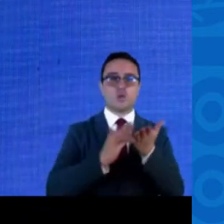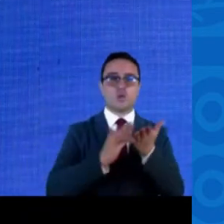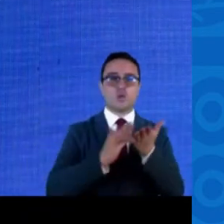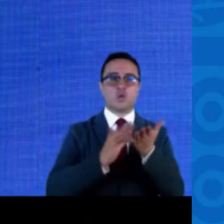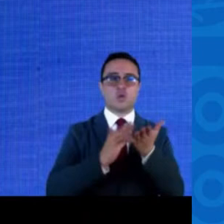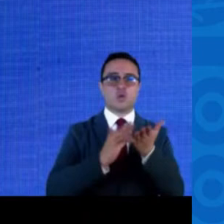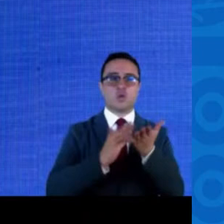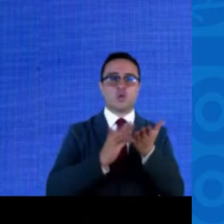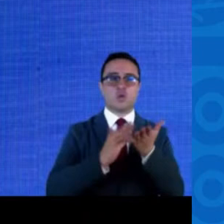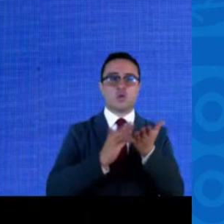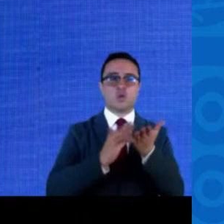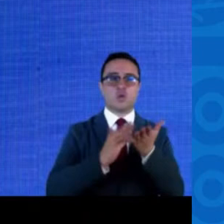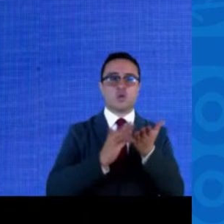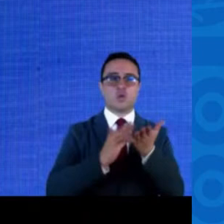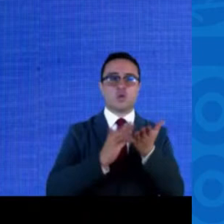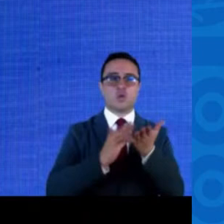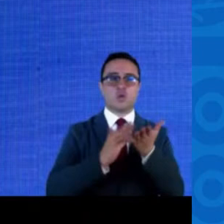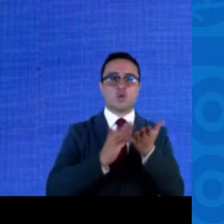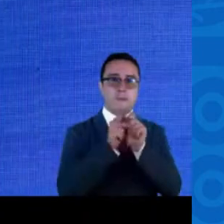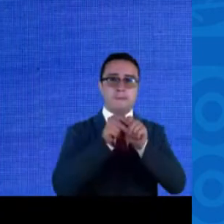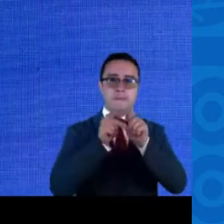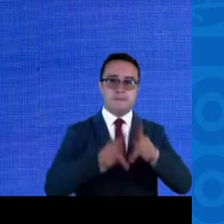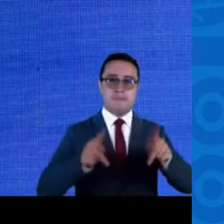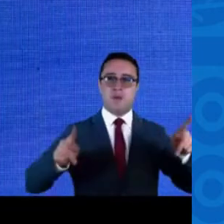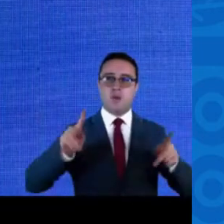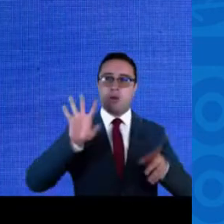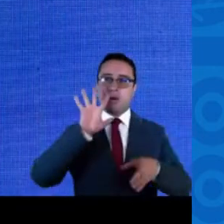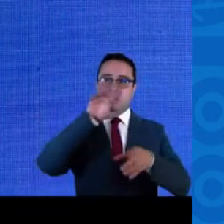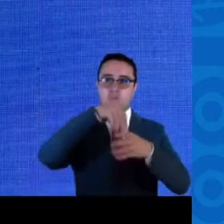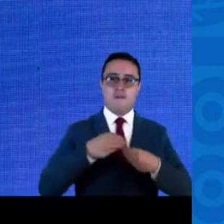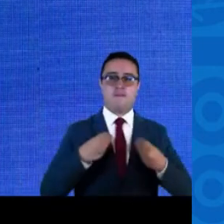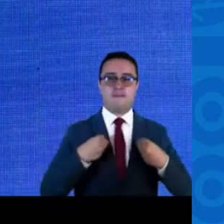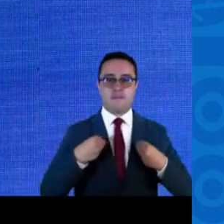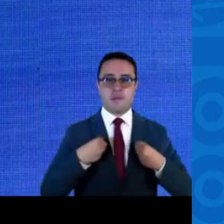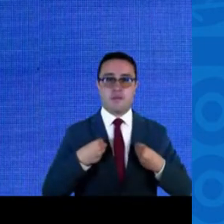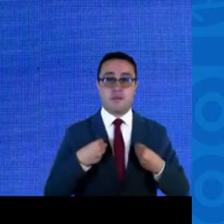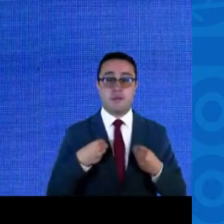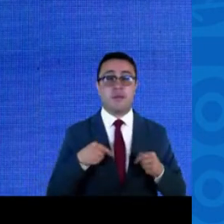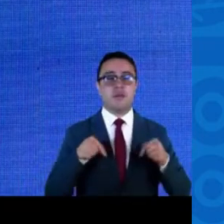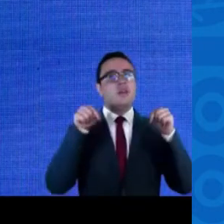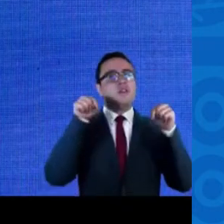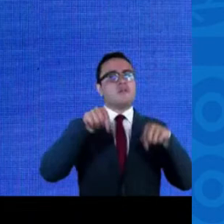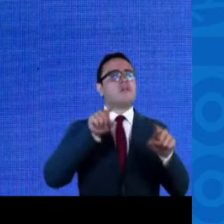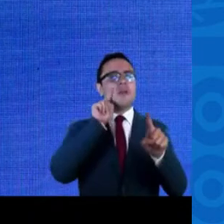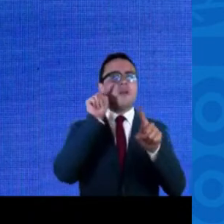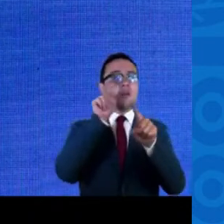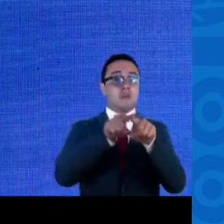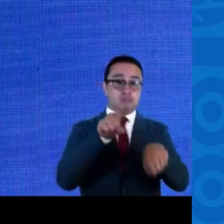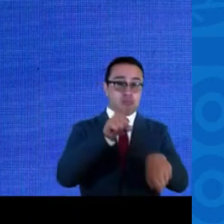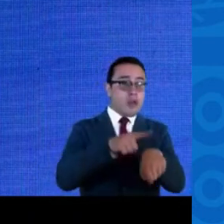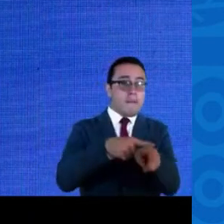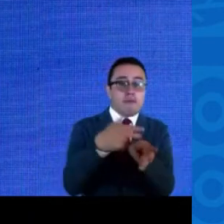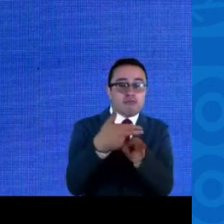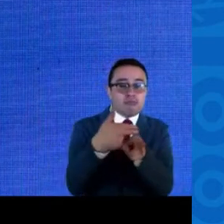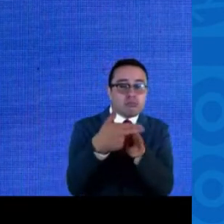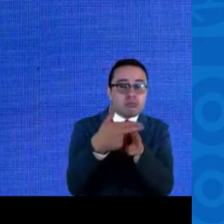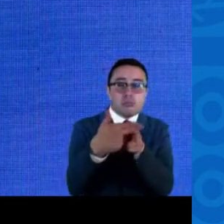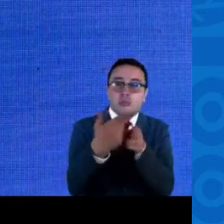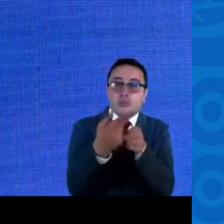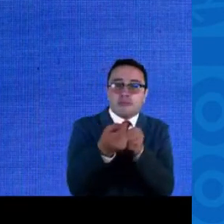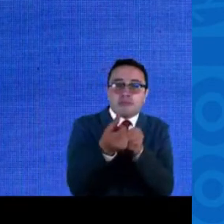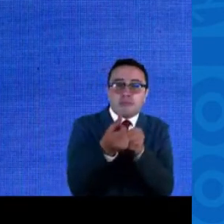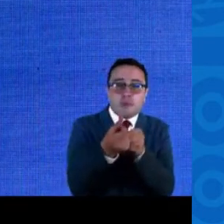humanity. Let that be the cause and the engine that moves us forward so that in